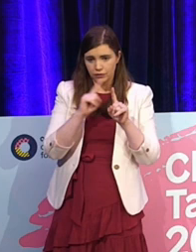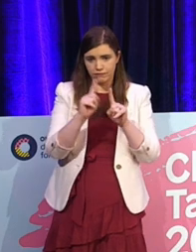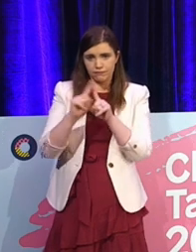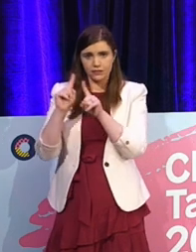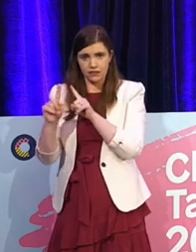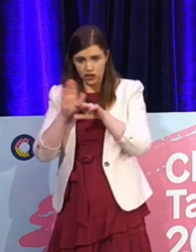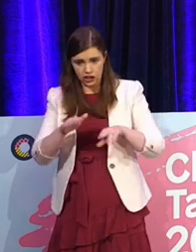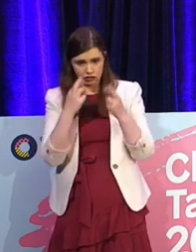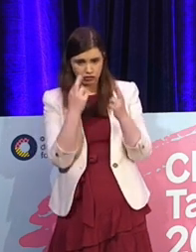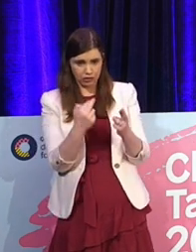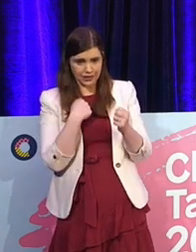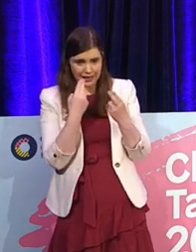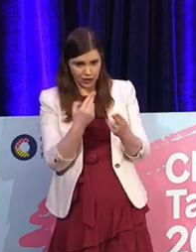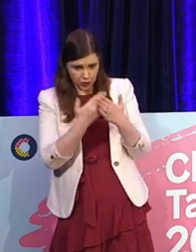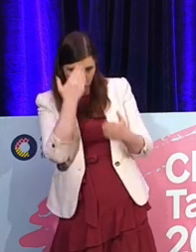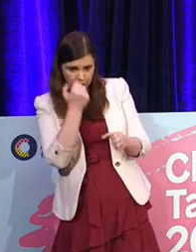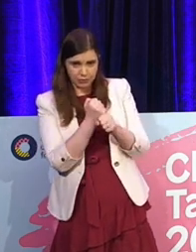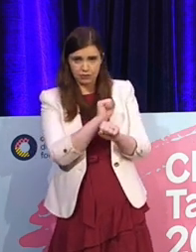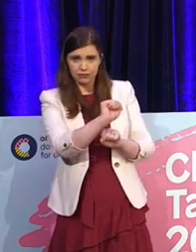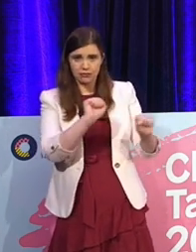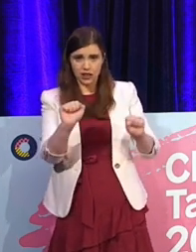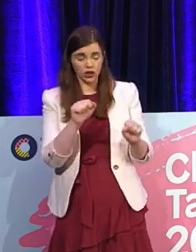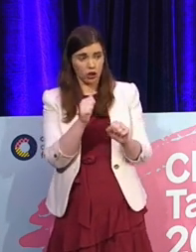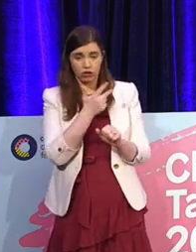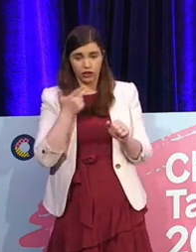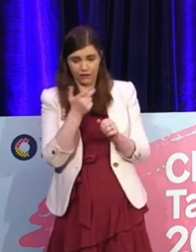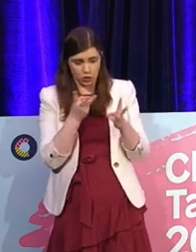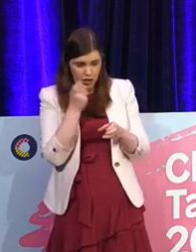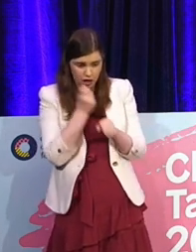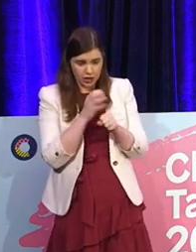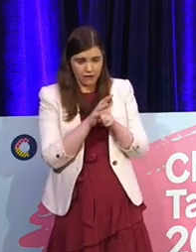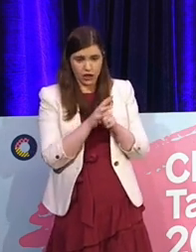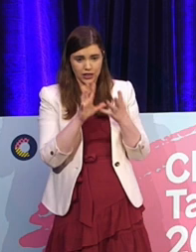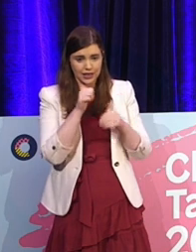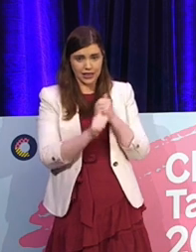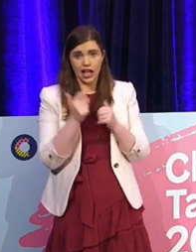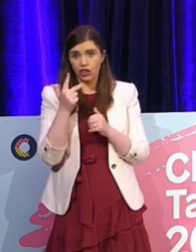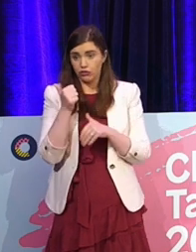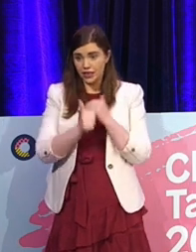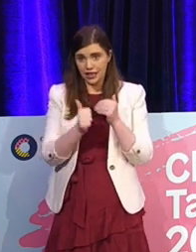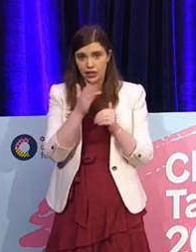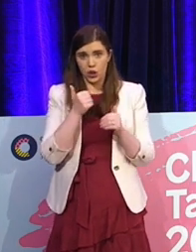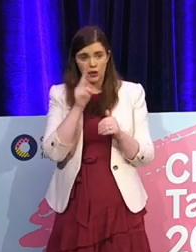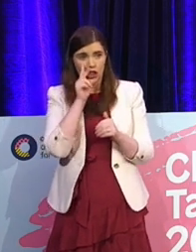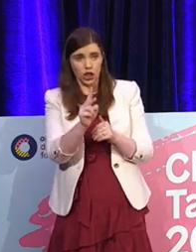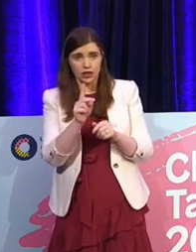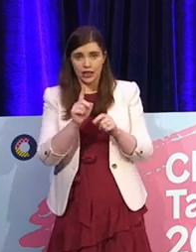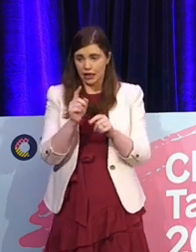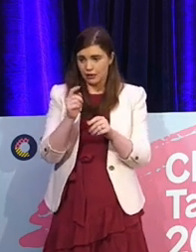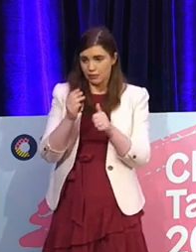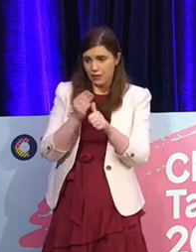rights that I had to learn about. So three of us worked very, very hard for those 10 days, and three of us worked solid for 3 days to look at all the issues that I might be asked in the